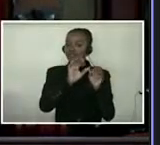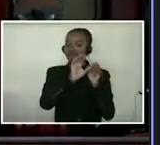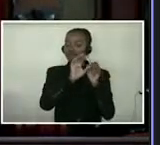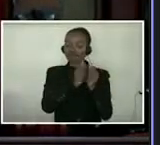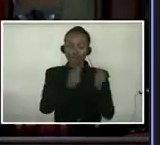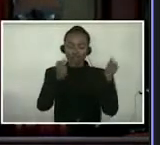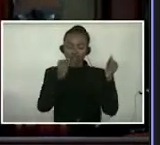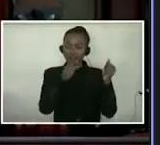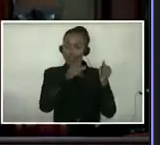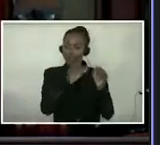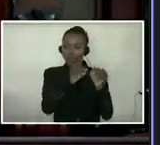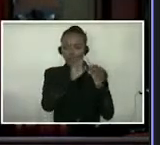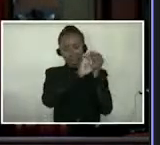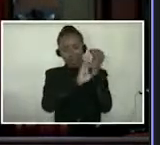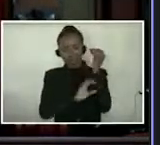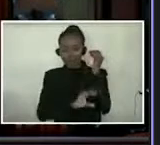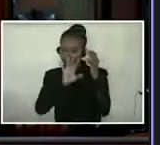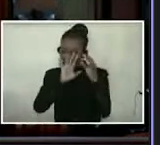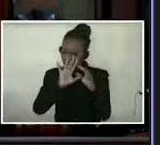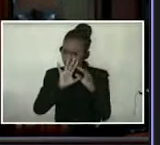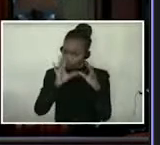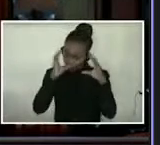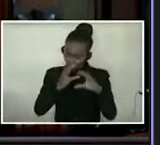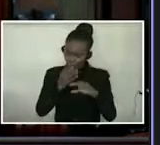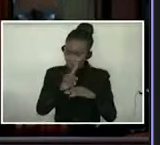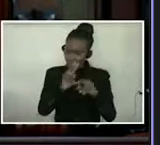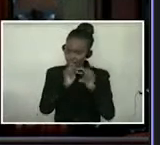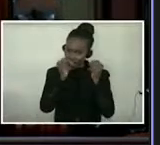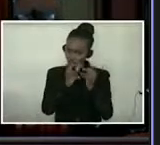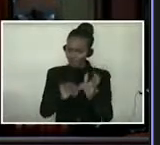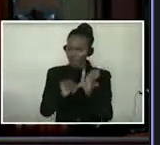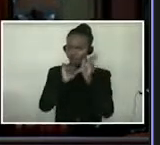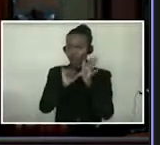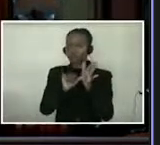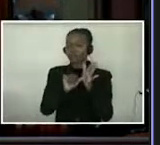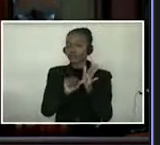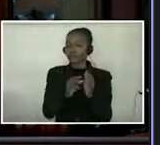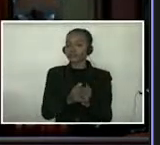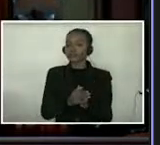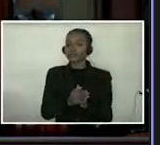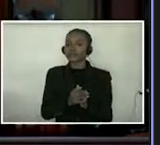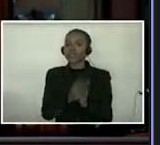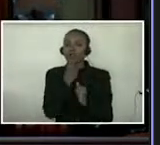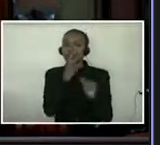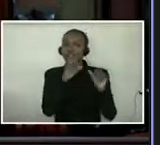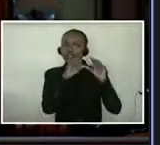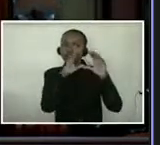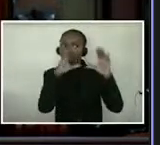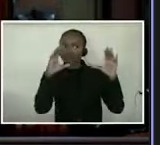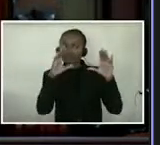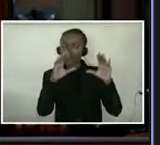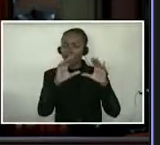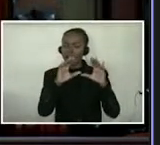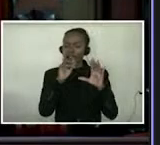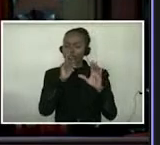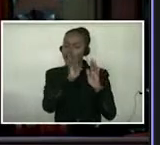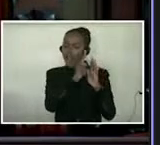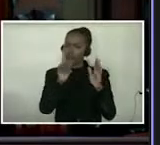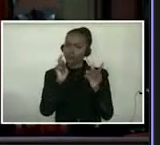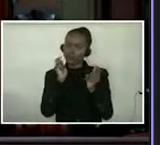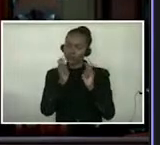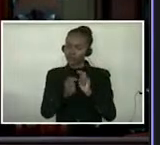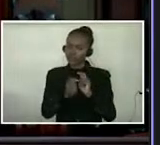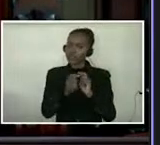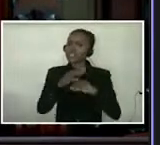focus on the national imperatives the vision of transformed libraries and information has got 10 attributes but to name